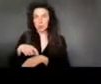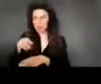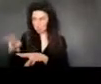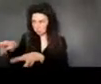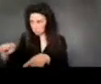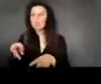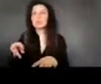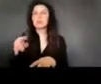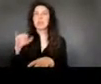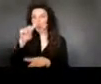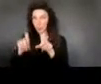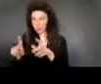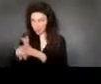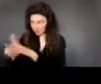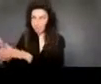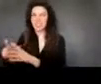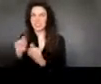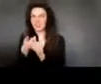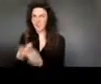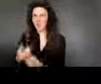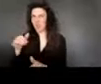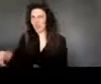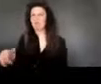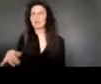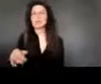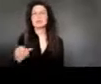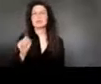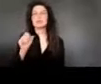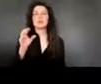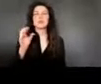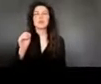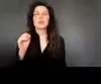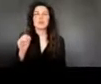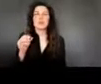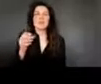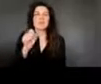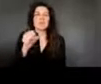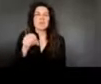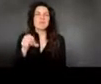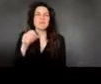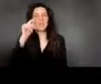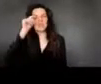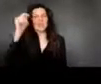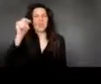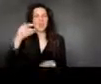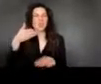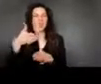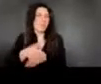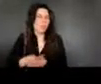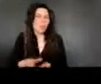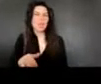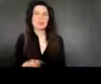And so I was having to find the theory that kind of spoke to that experience, and just happened that thing theory in a kind of new materialist kind of way,